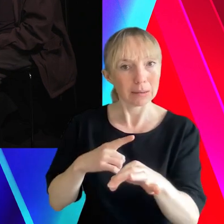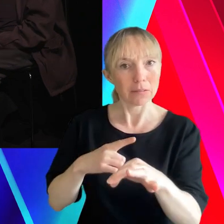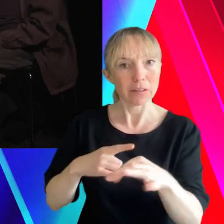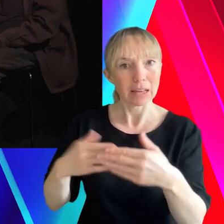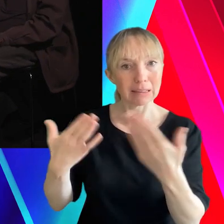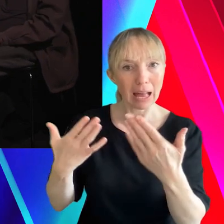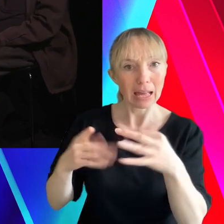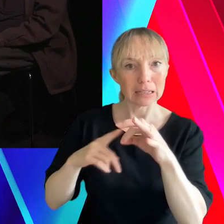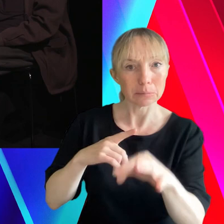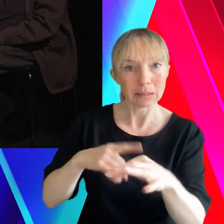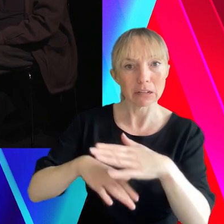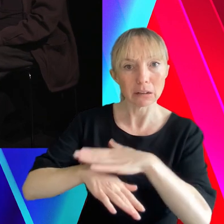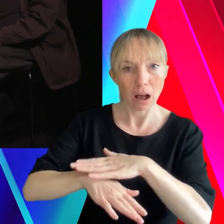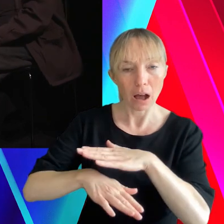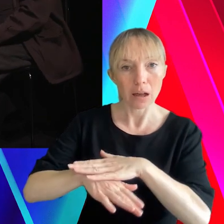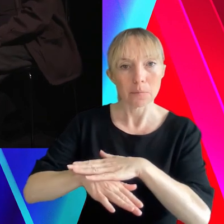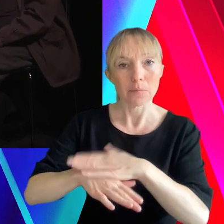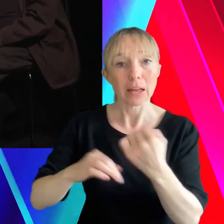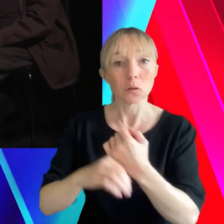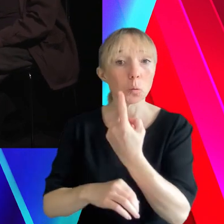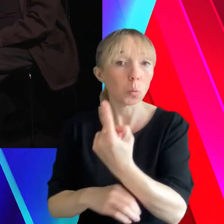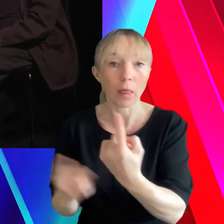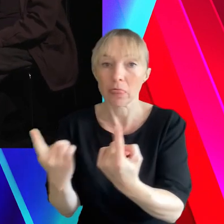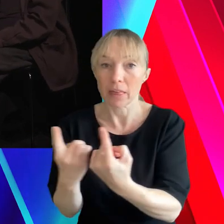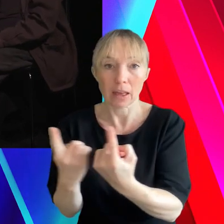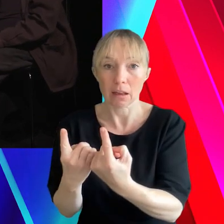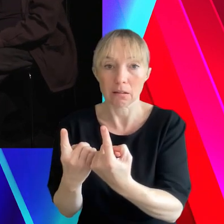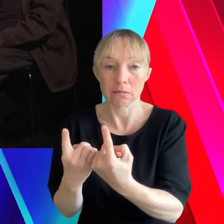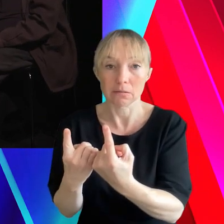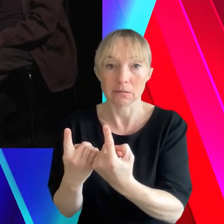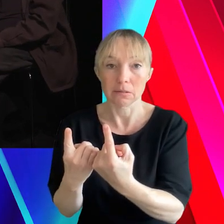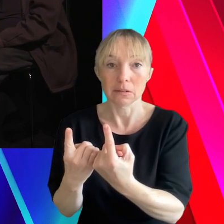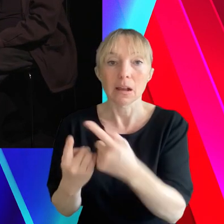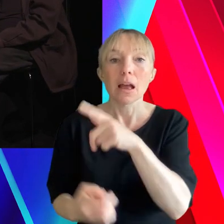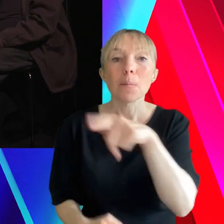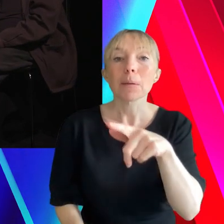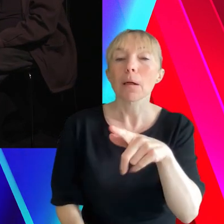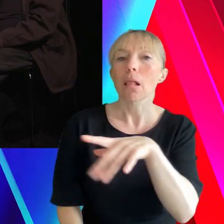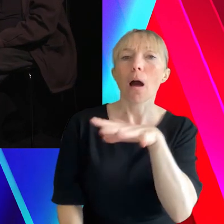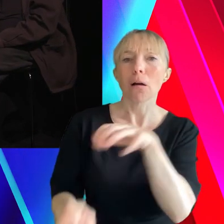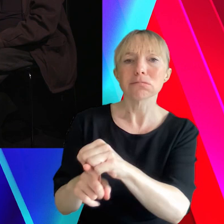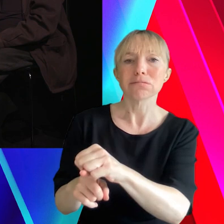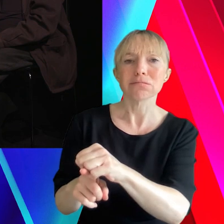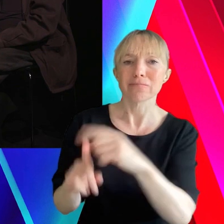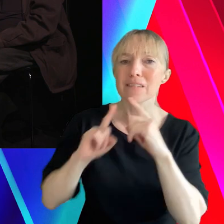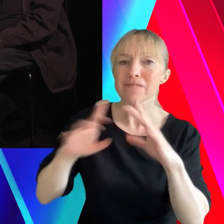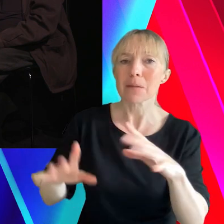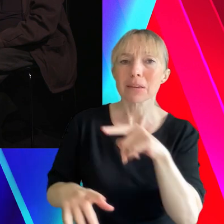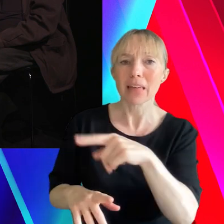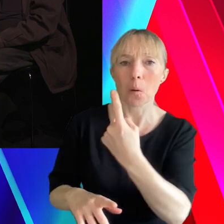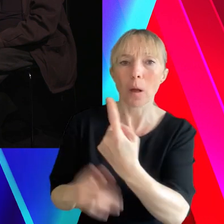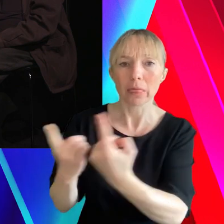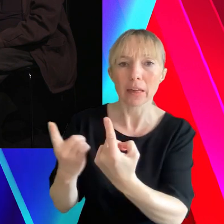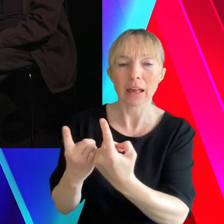specific day, at some specific time. They do one thing, and then people know them for this one thing, and they